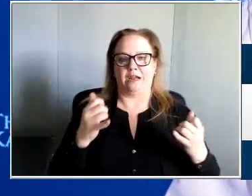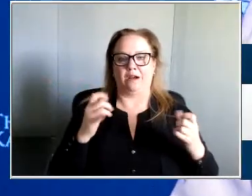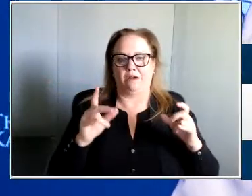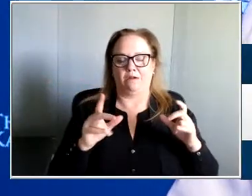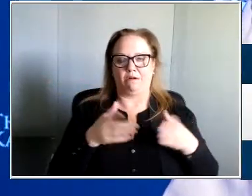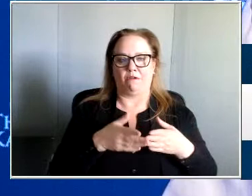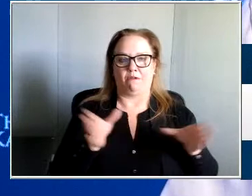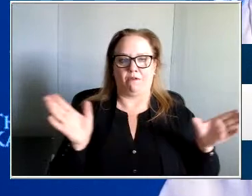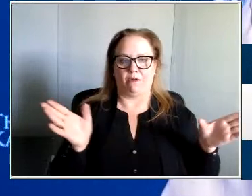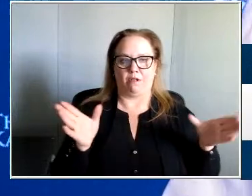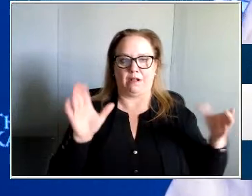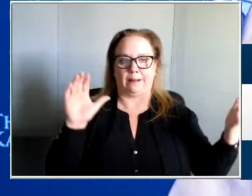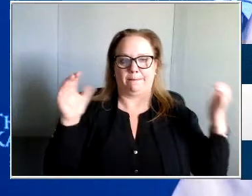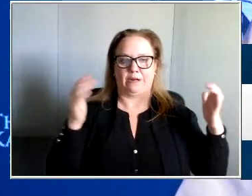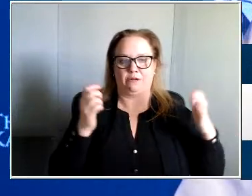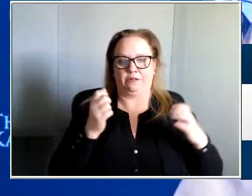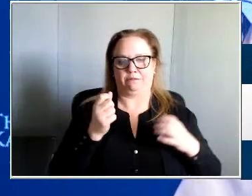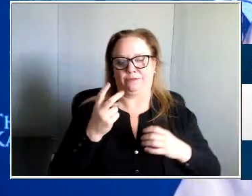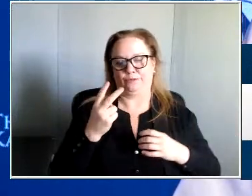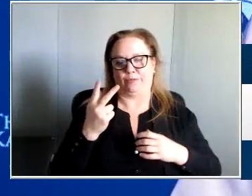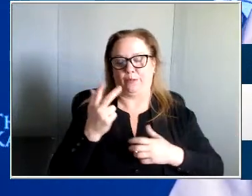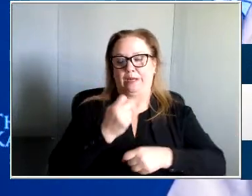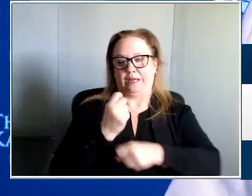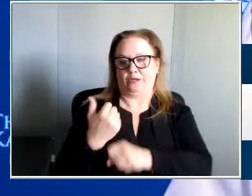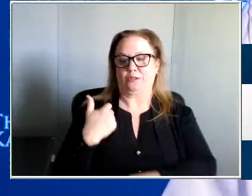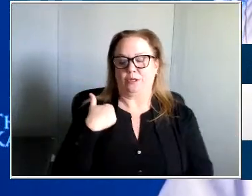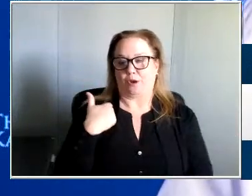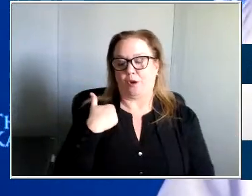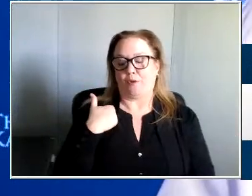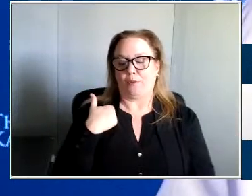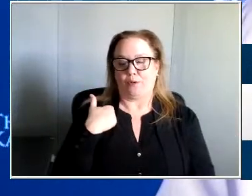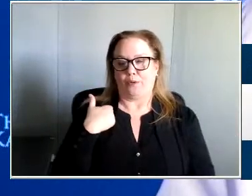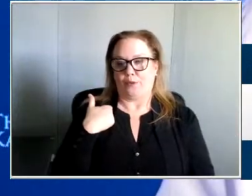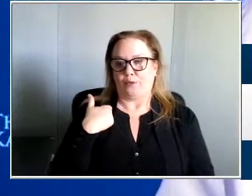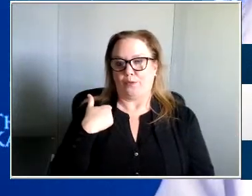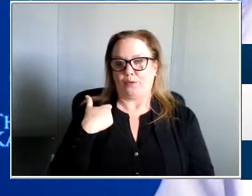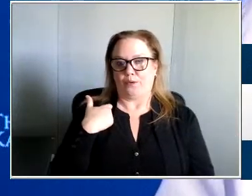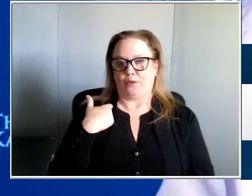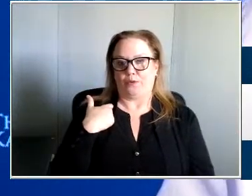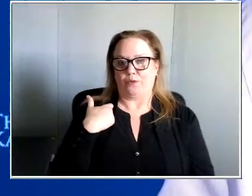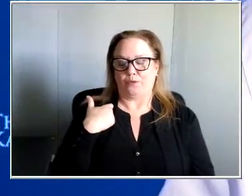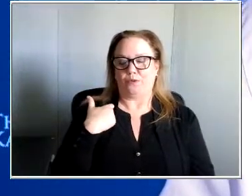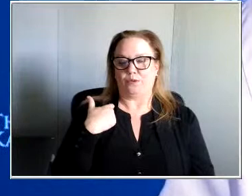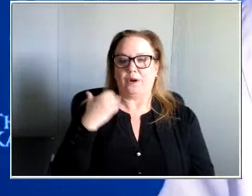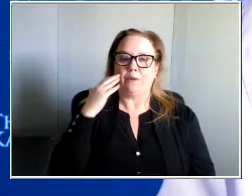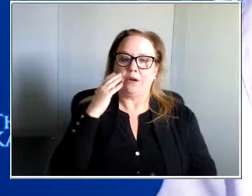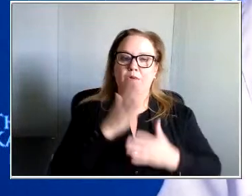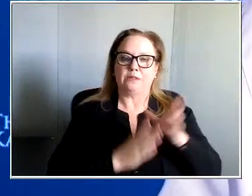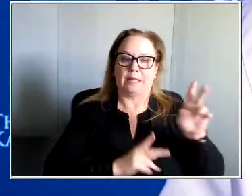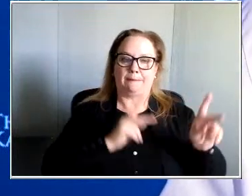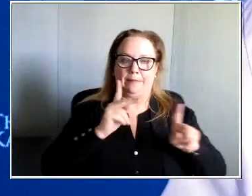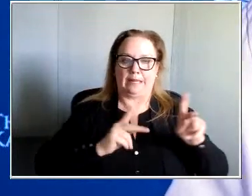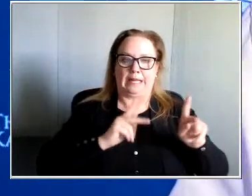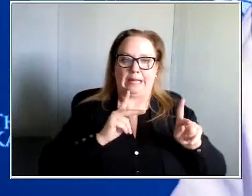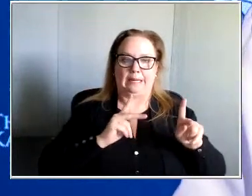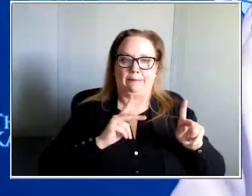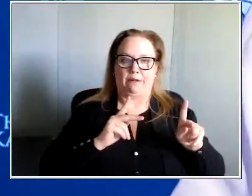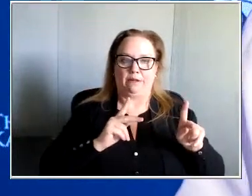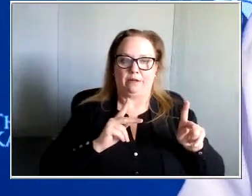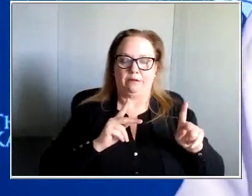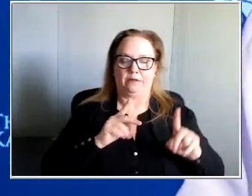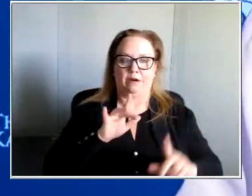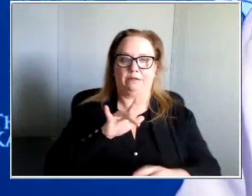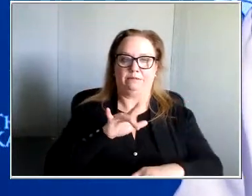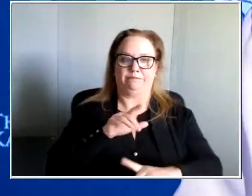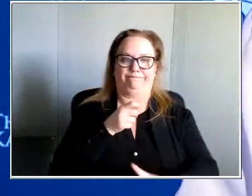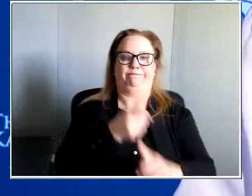overall compared to a couple of years ago. And we know that, you know, some people are just getting it and